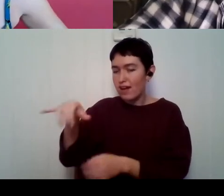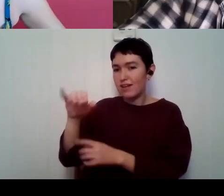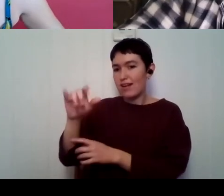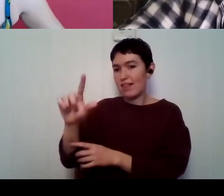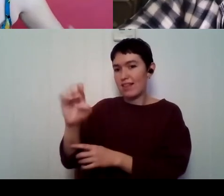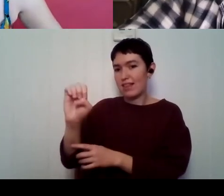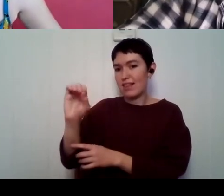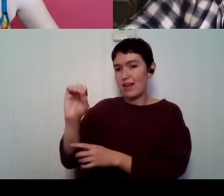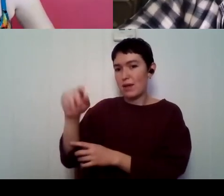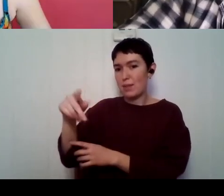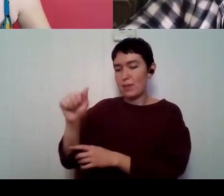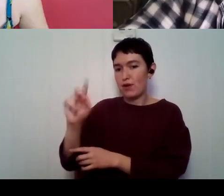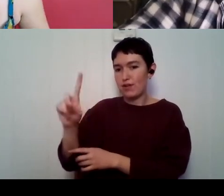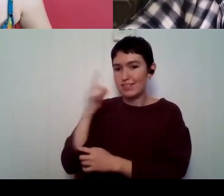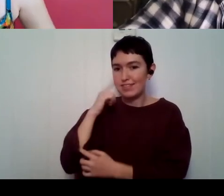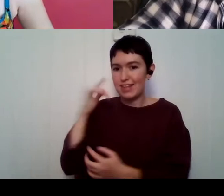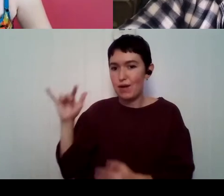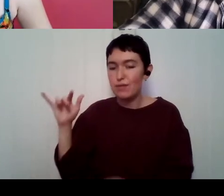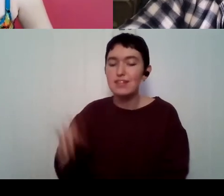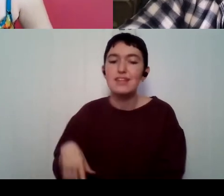you that if you want to learn, the howler monkeys have